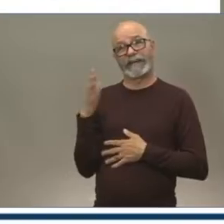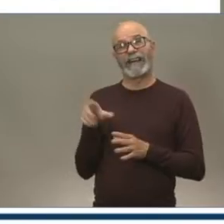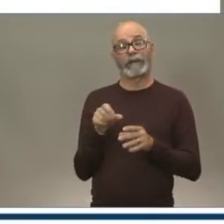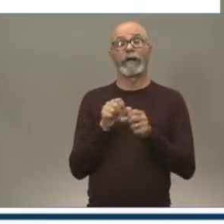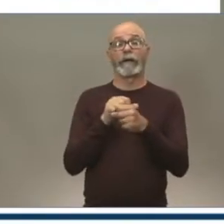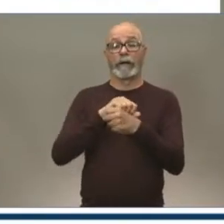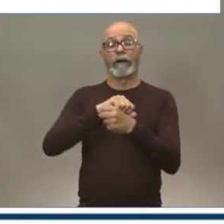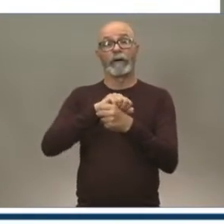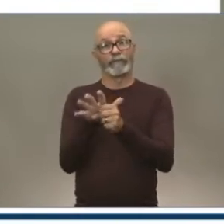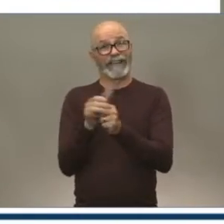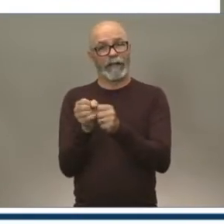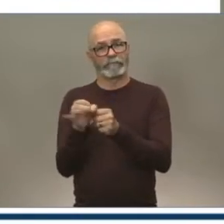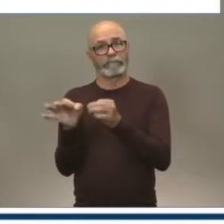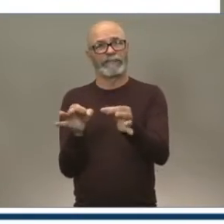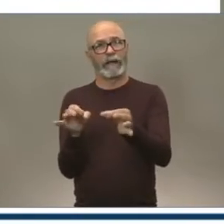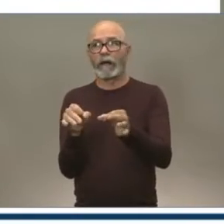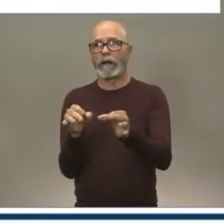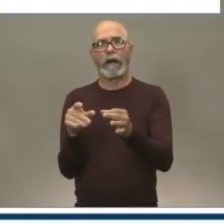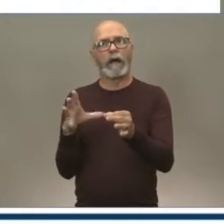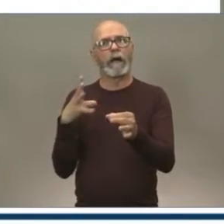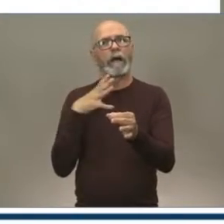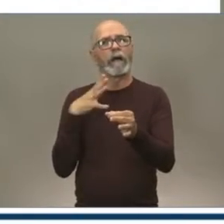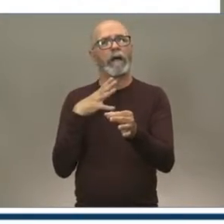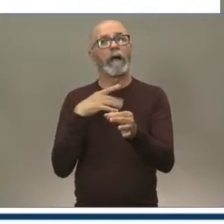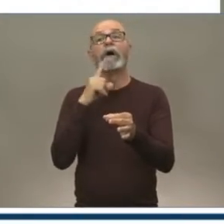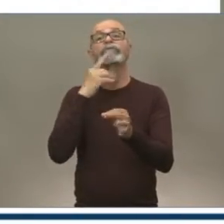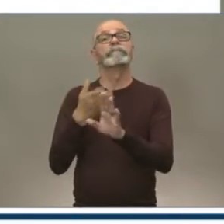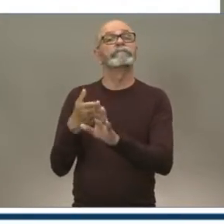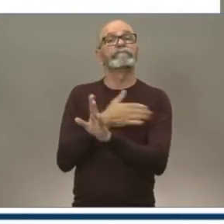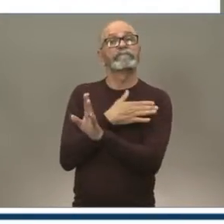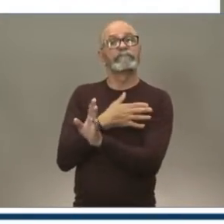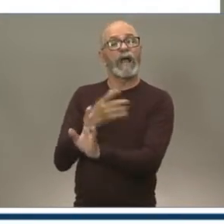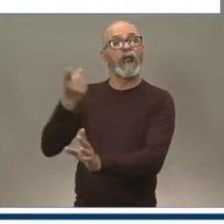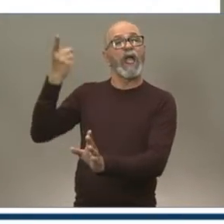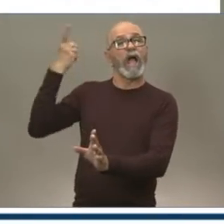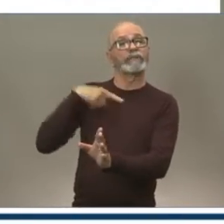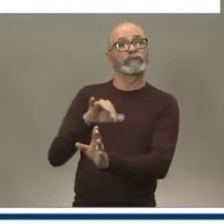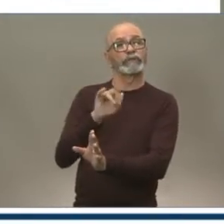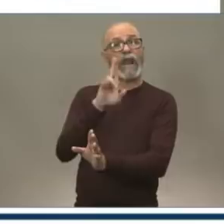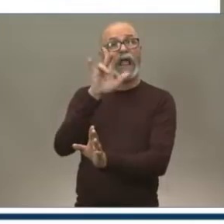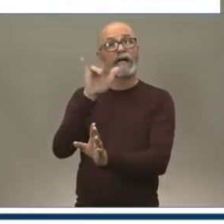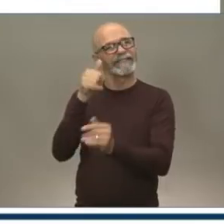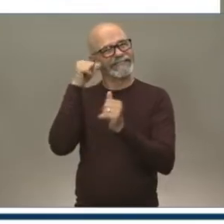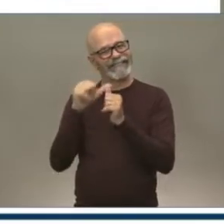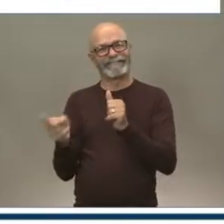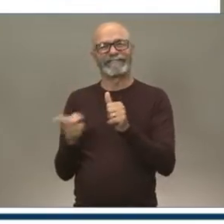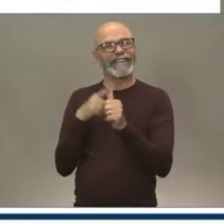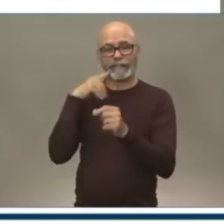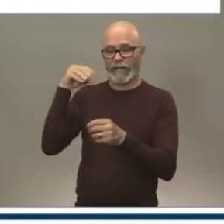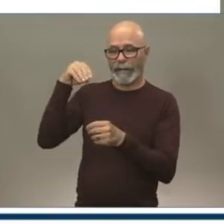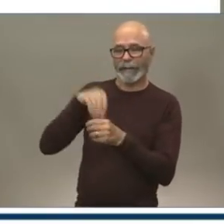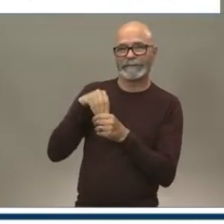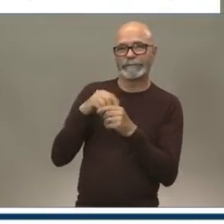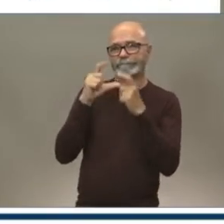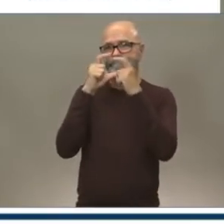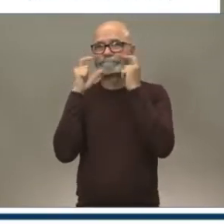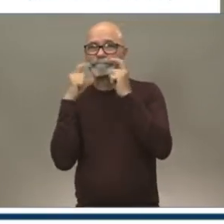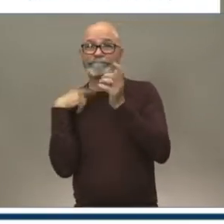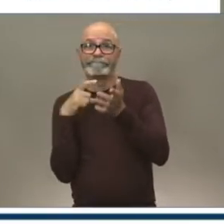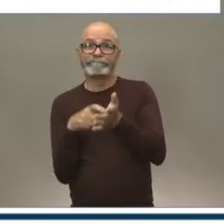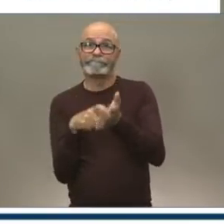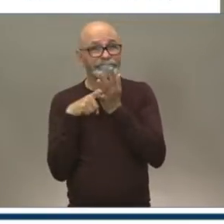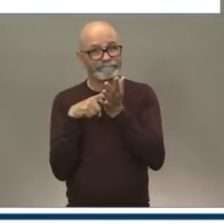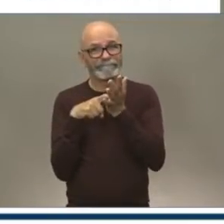said, even when back in July, when we said we made masks mandatory in indoor public places, we've always said along with